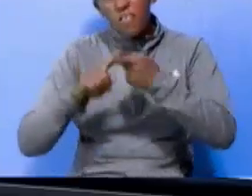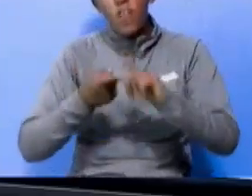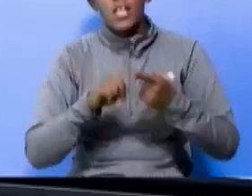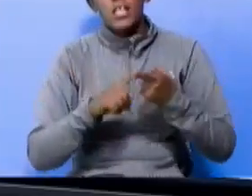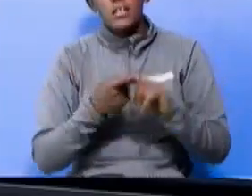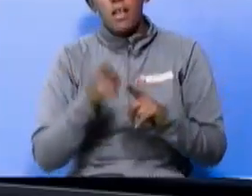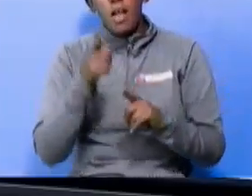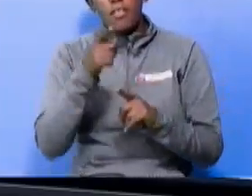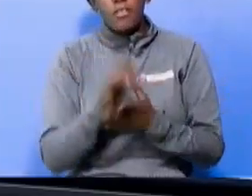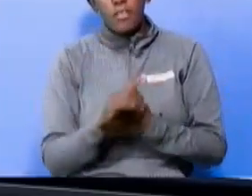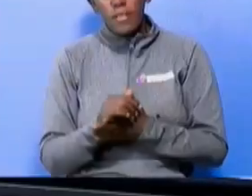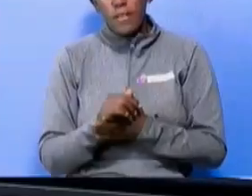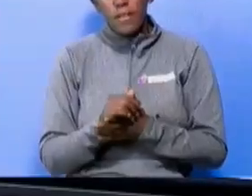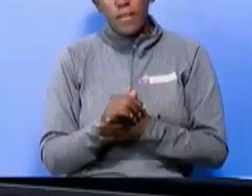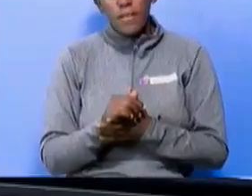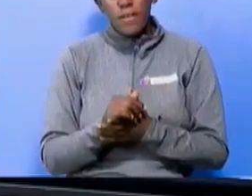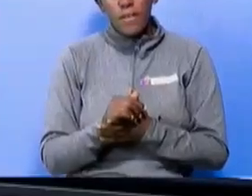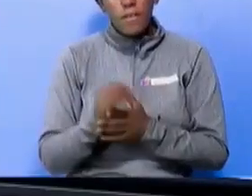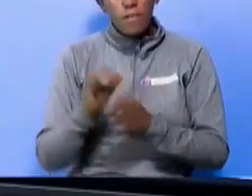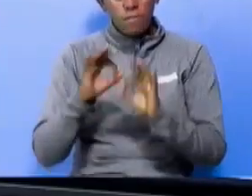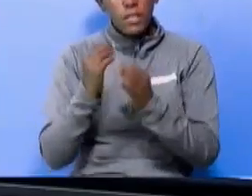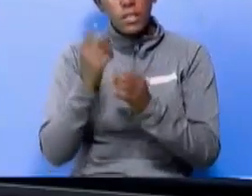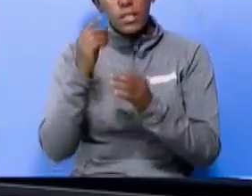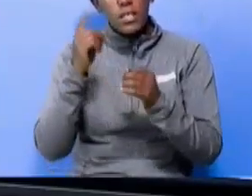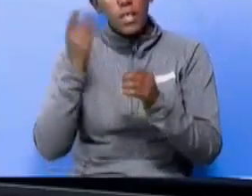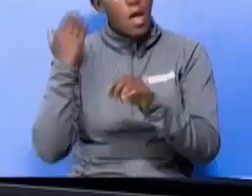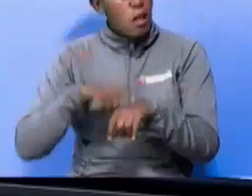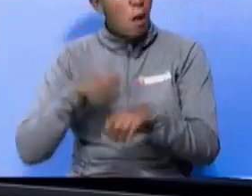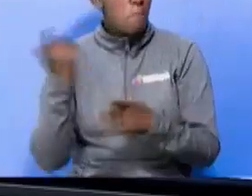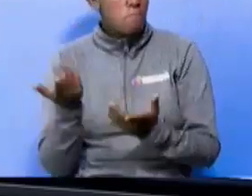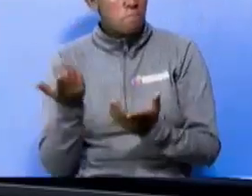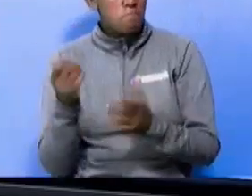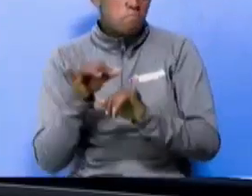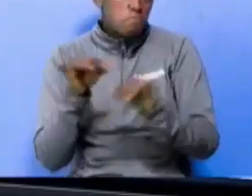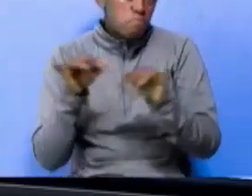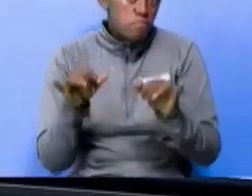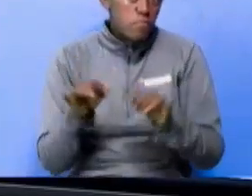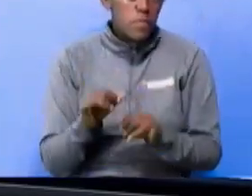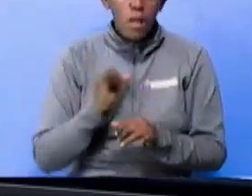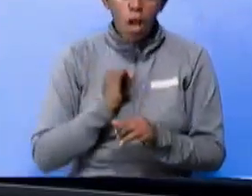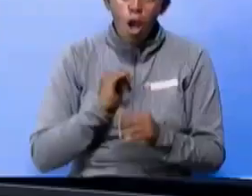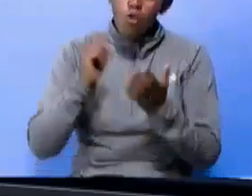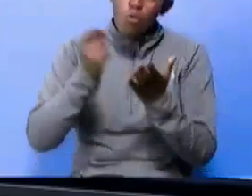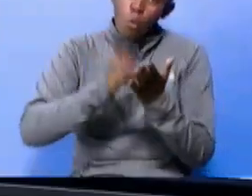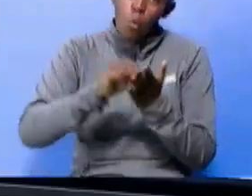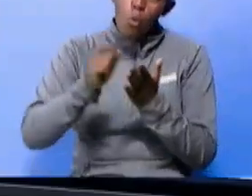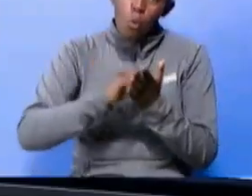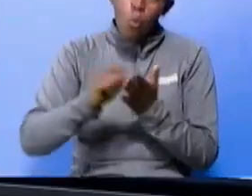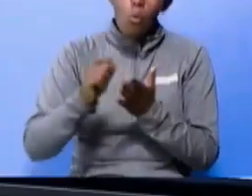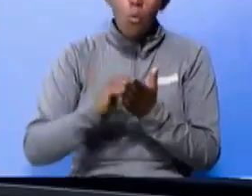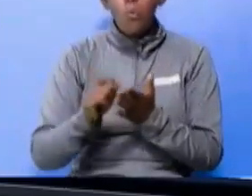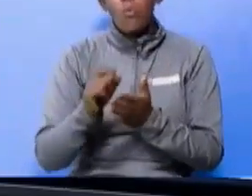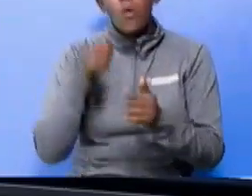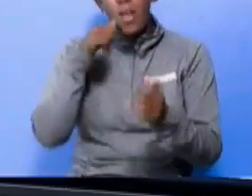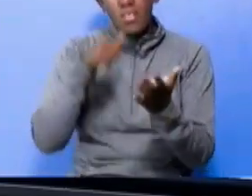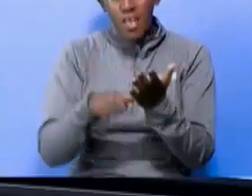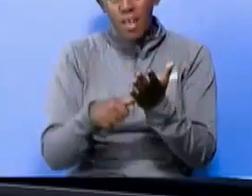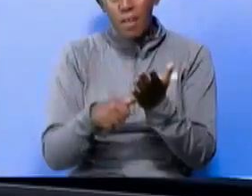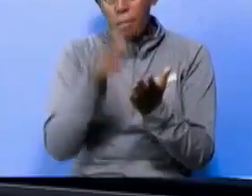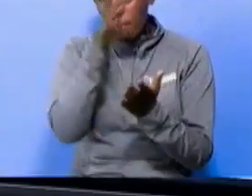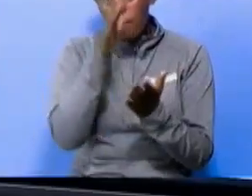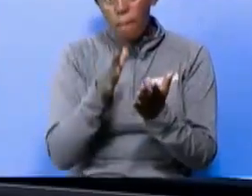the field last time, etc. I wrote a letter to my